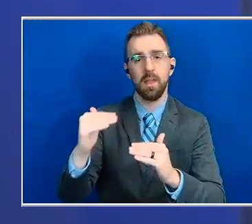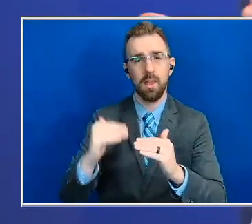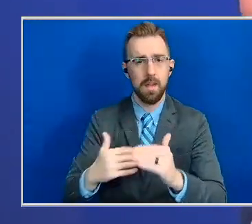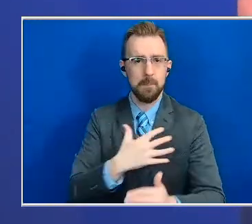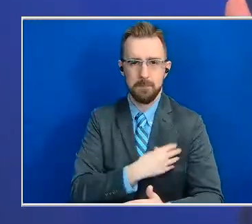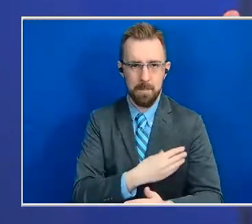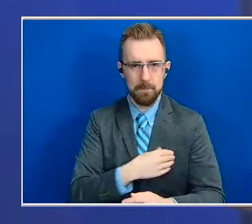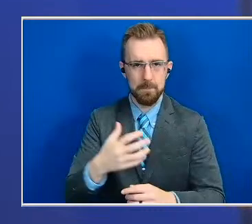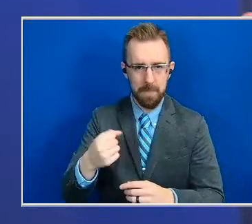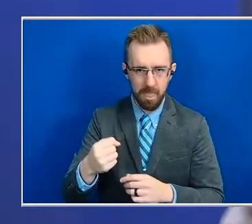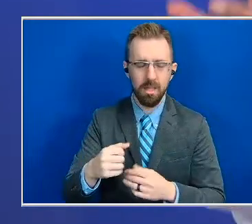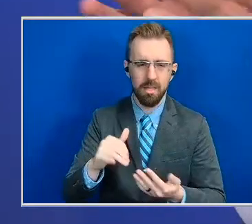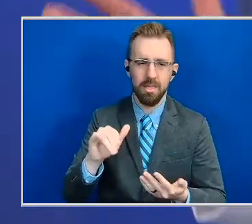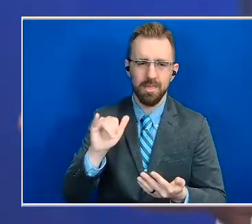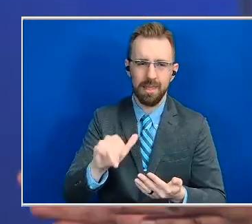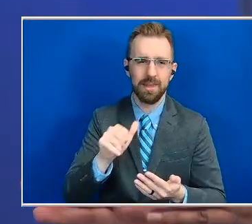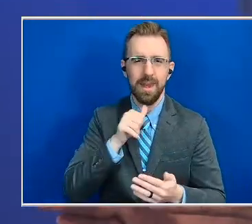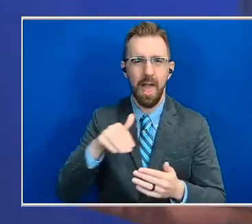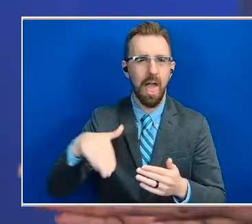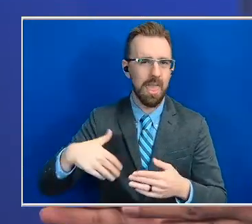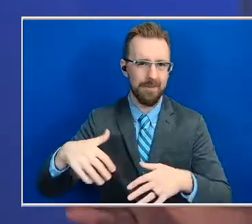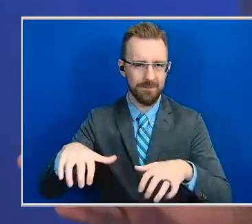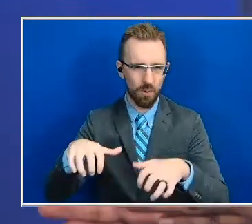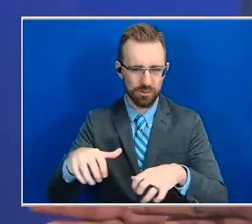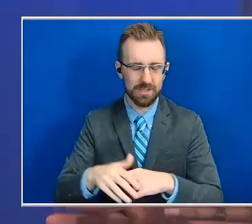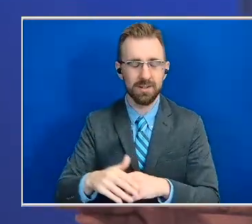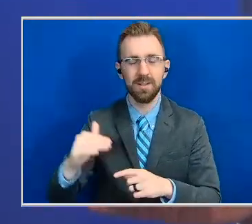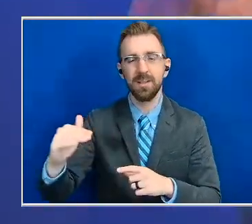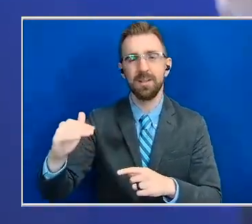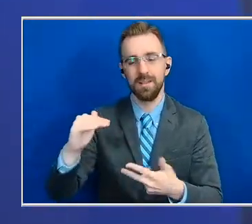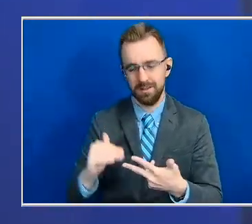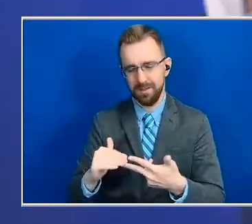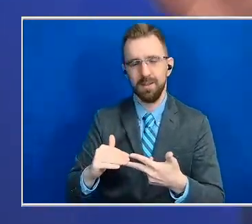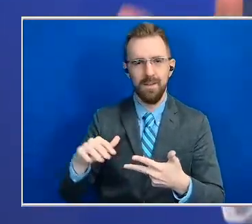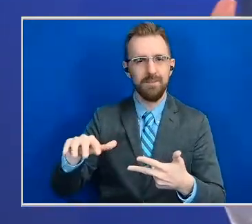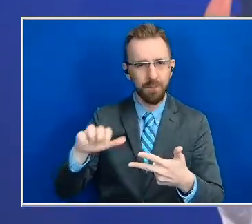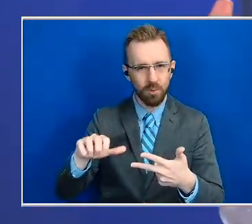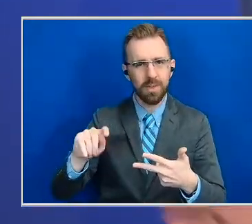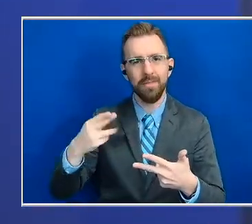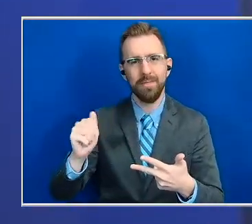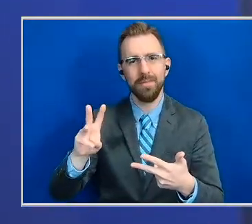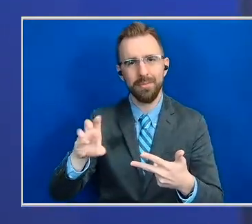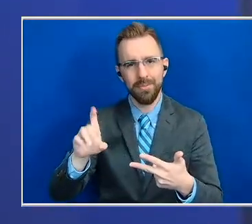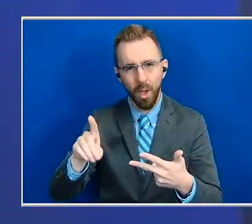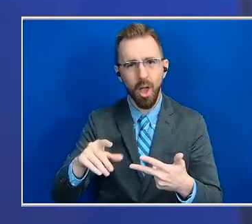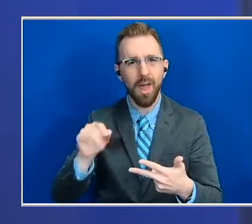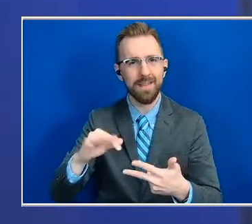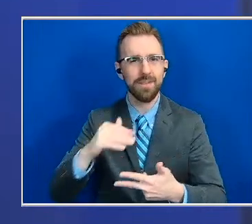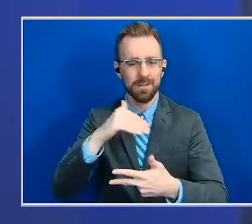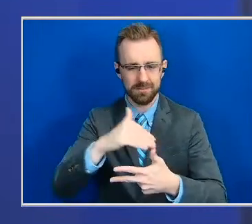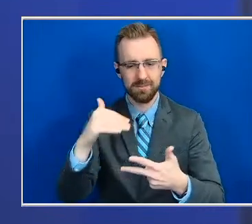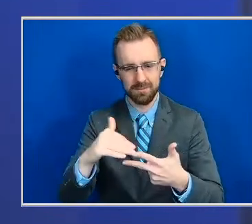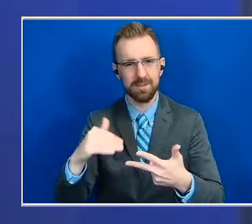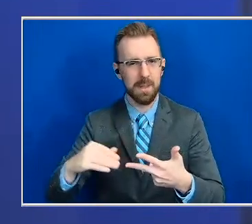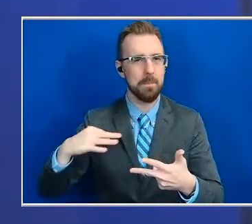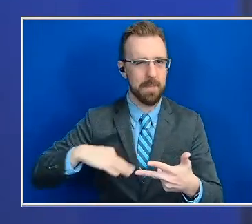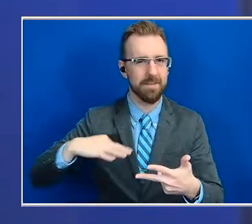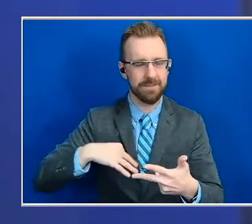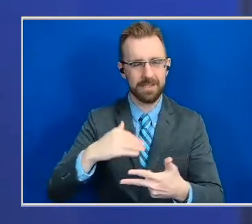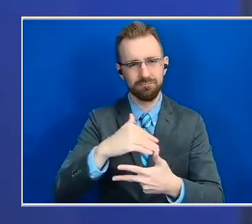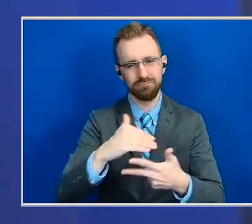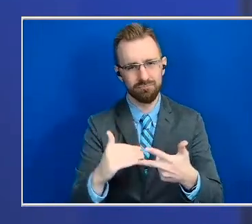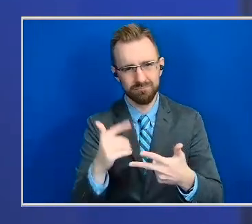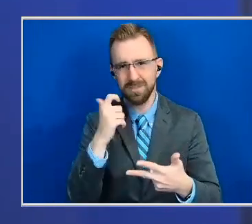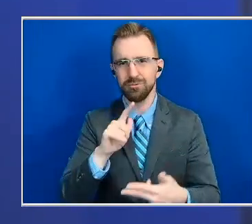is not yet frozen. Next would be frozen and thawed milk, if you rank it in terms of benefit. Because the reality is,